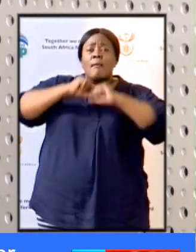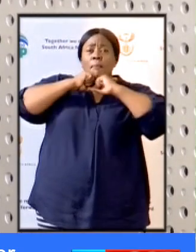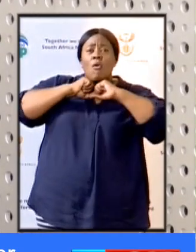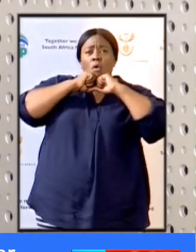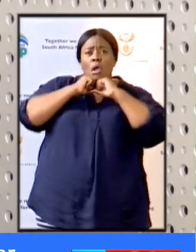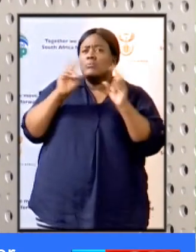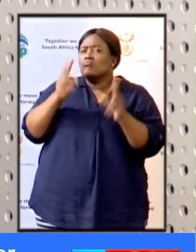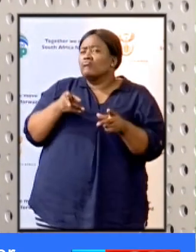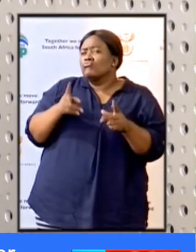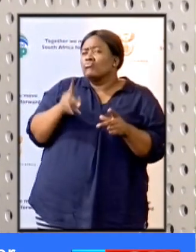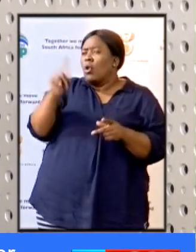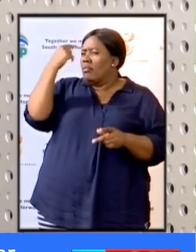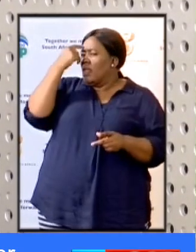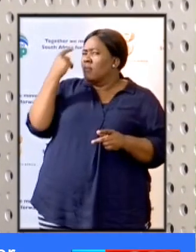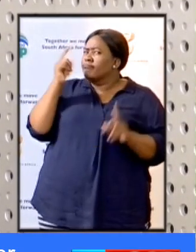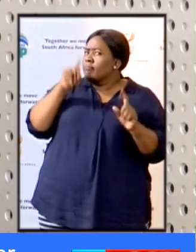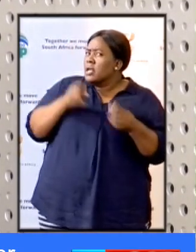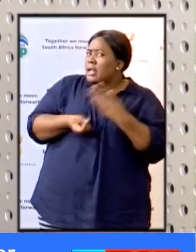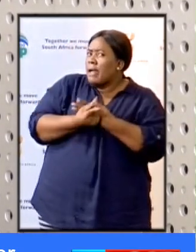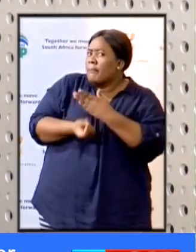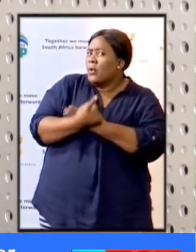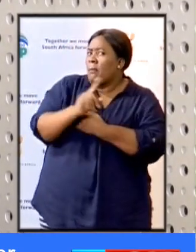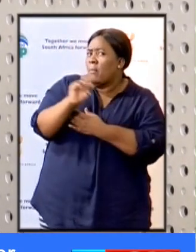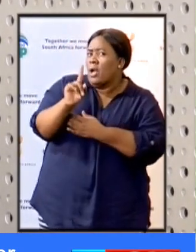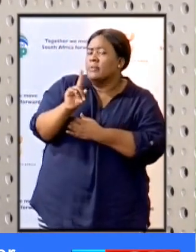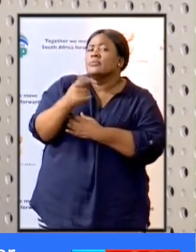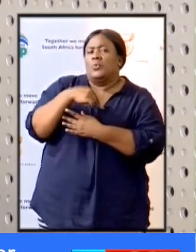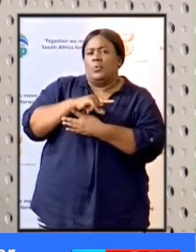think should happen. So, Minister Nyabong.